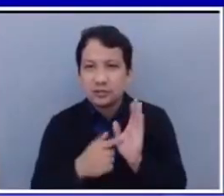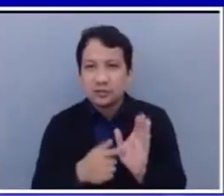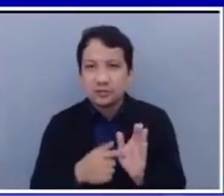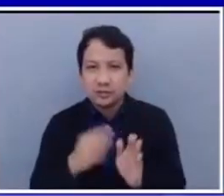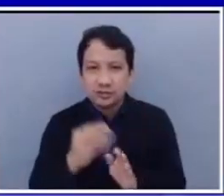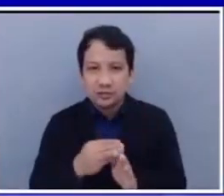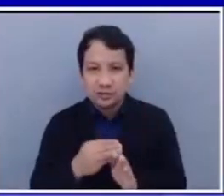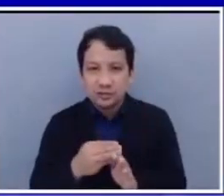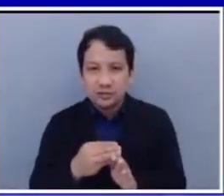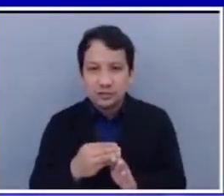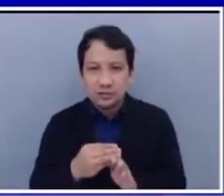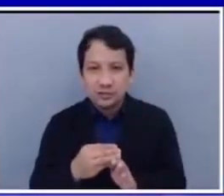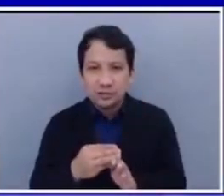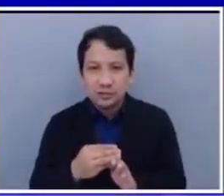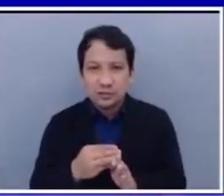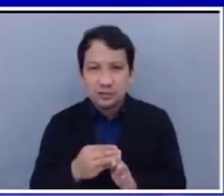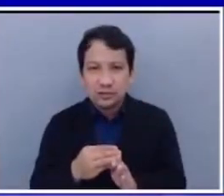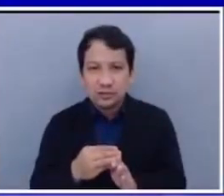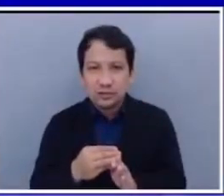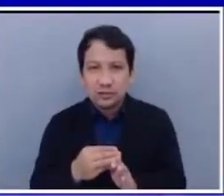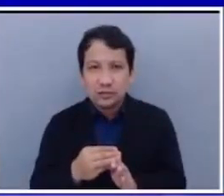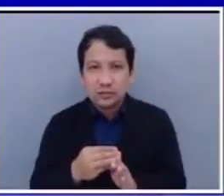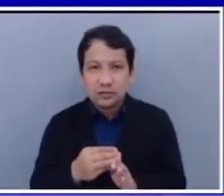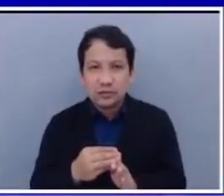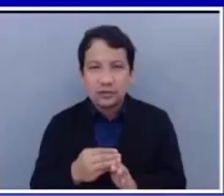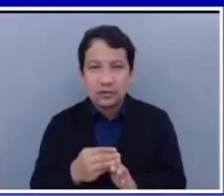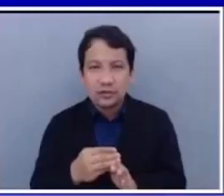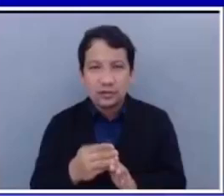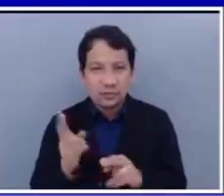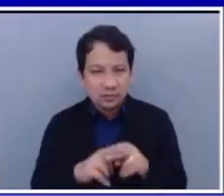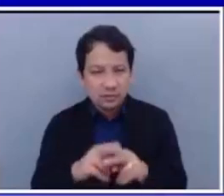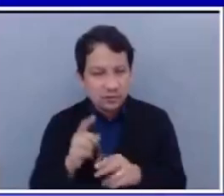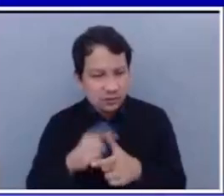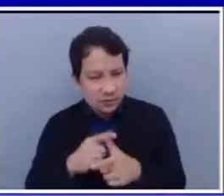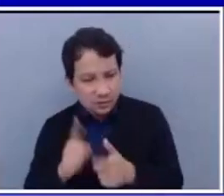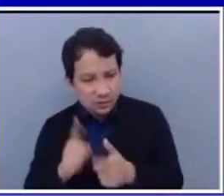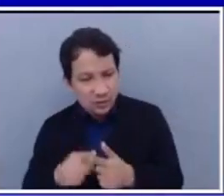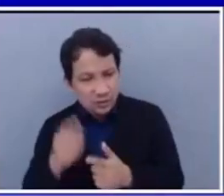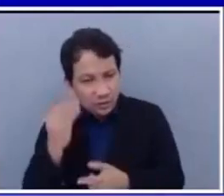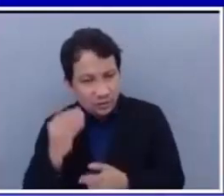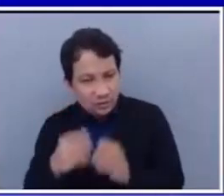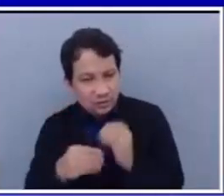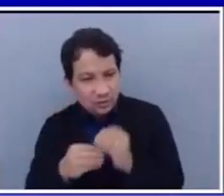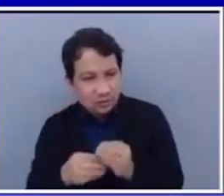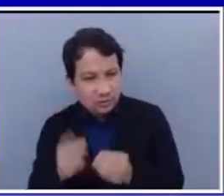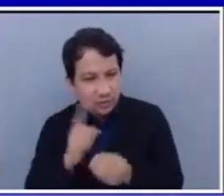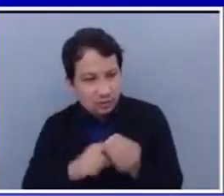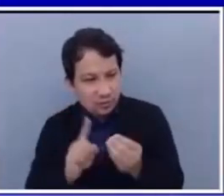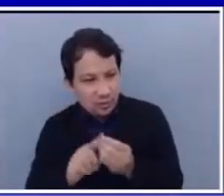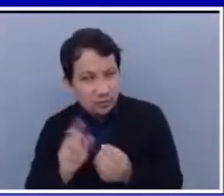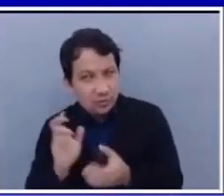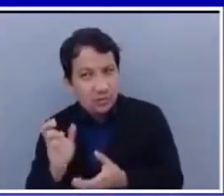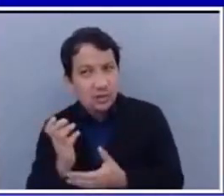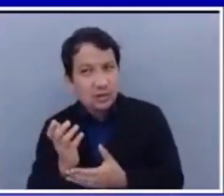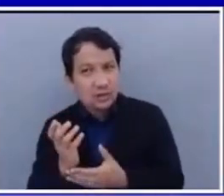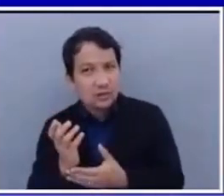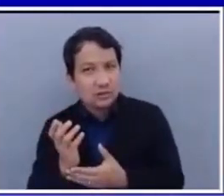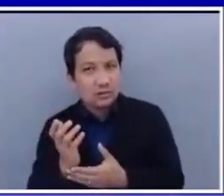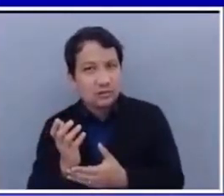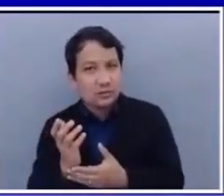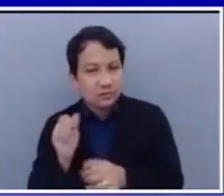So, na-observe nyo na po ba yun? And then, also regarding the jobs